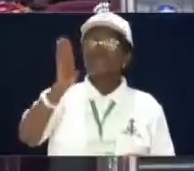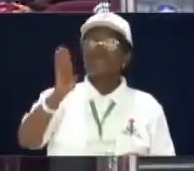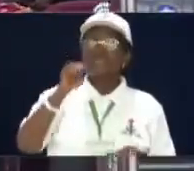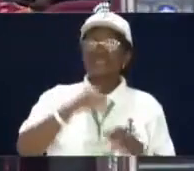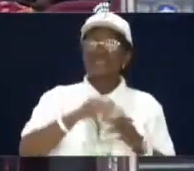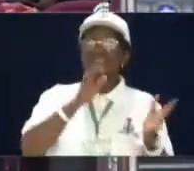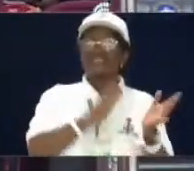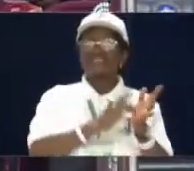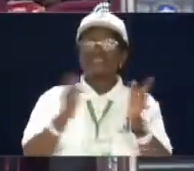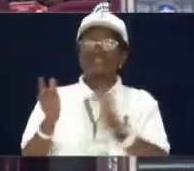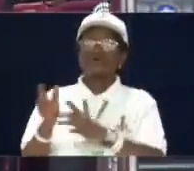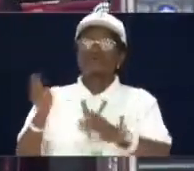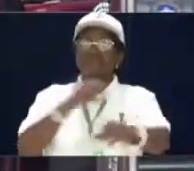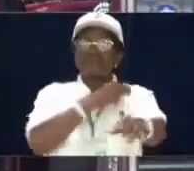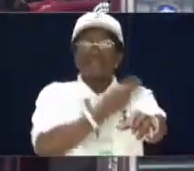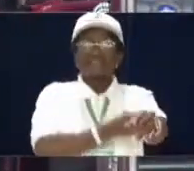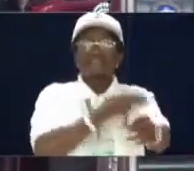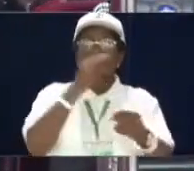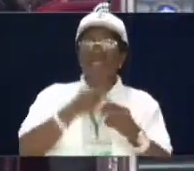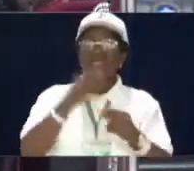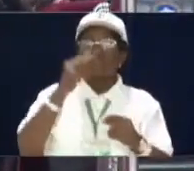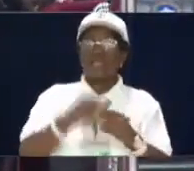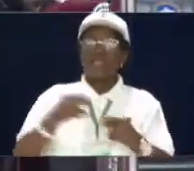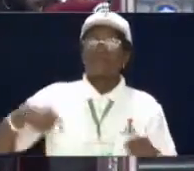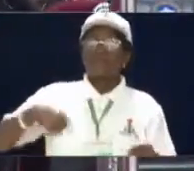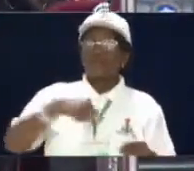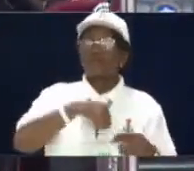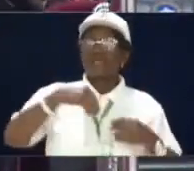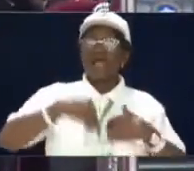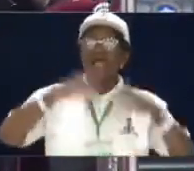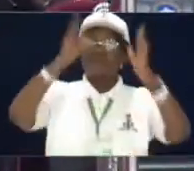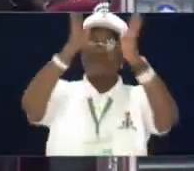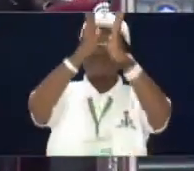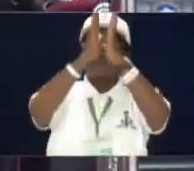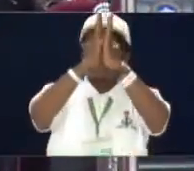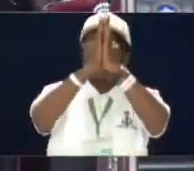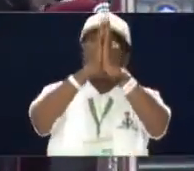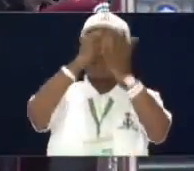In Jesus' mighty name, we have prayed.